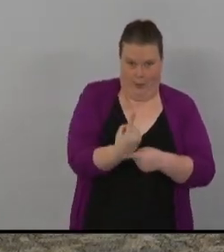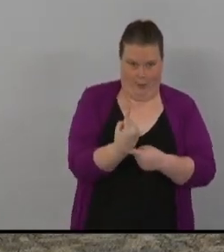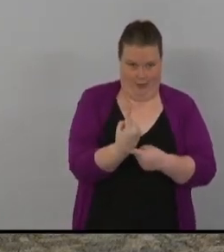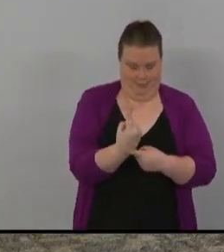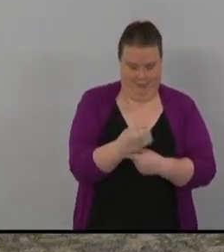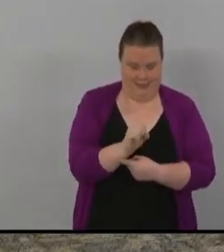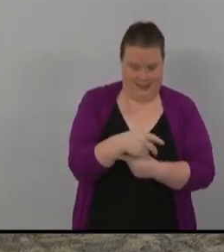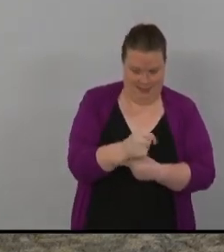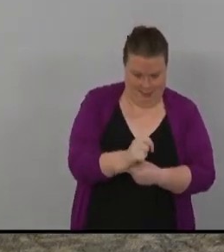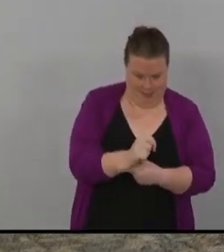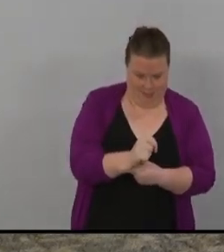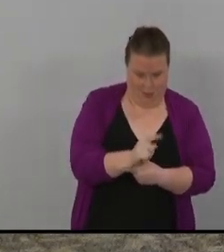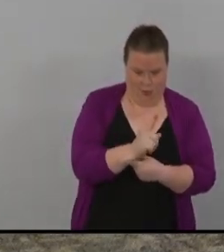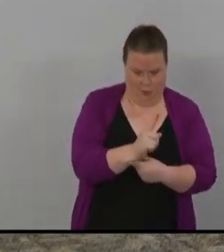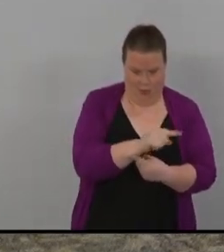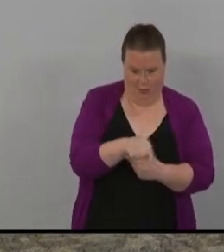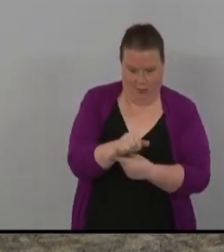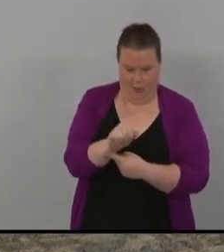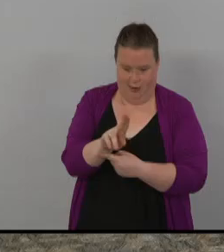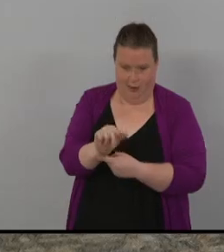we still are doing that.